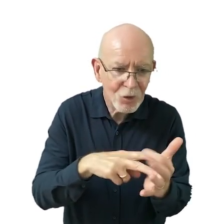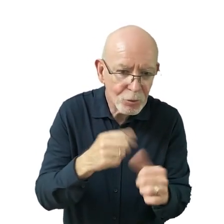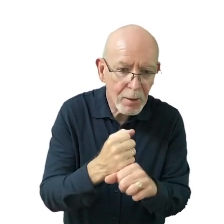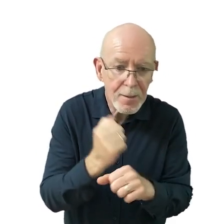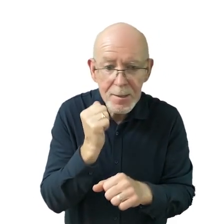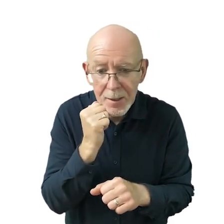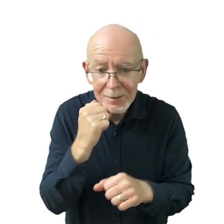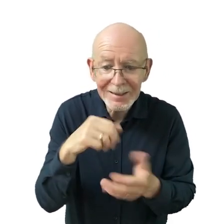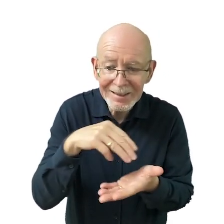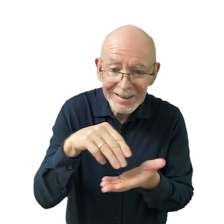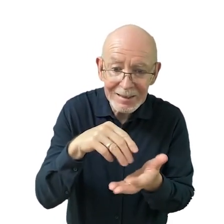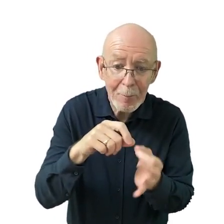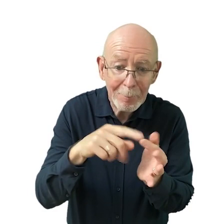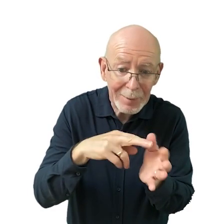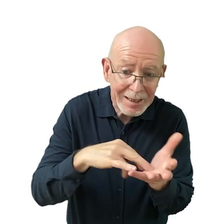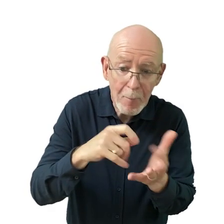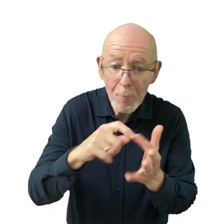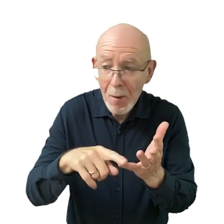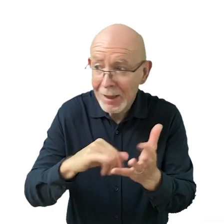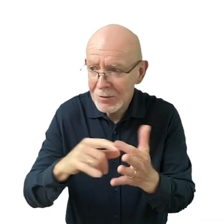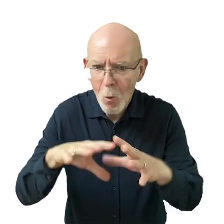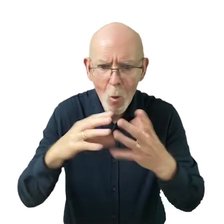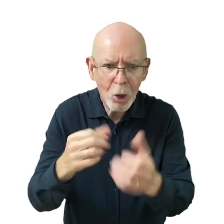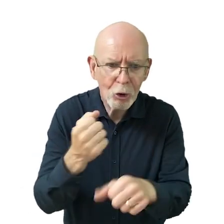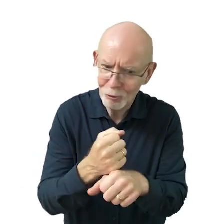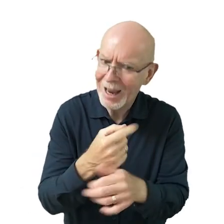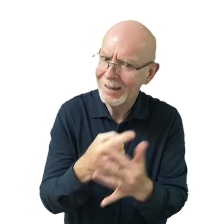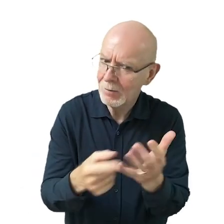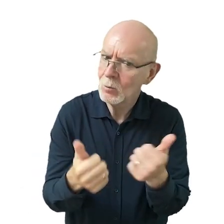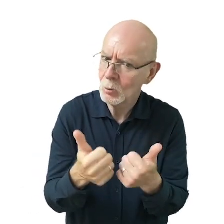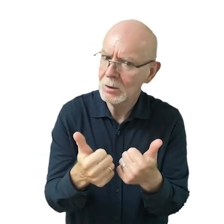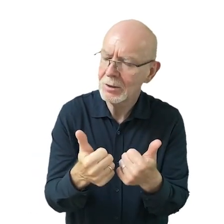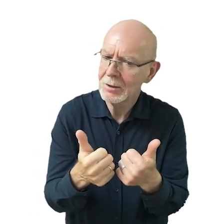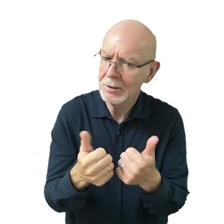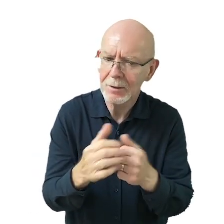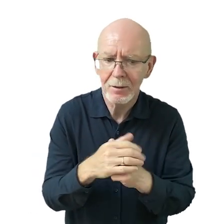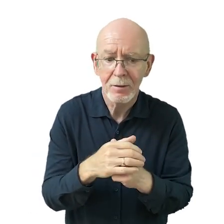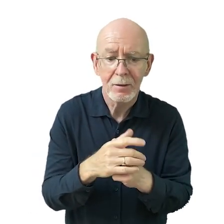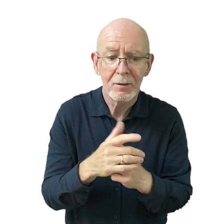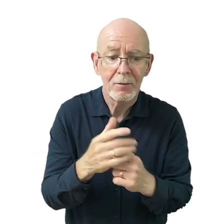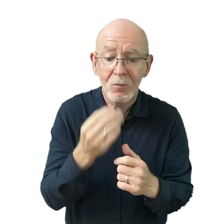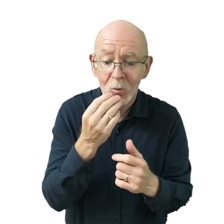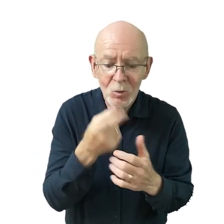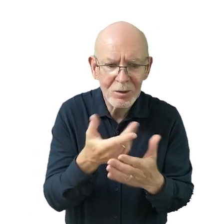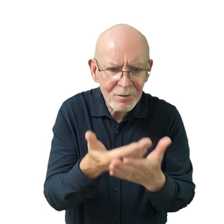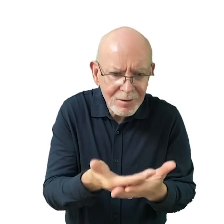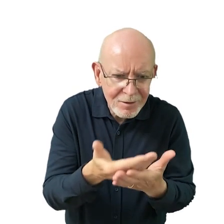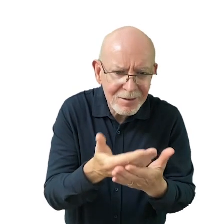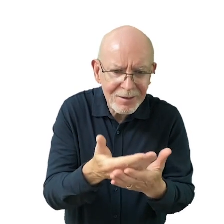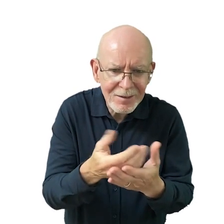vegetables, nuts, seeds, beans, pulses and whole grains. Fermented foods